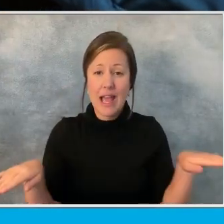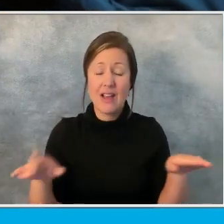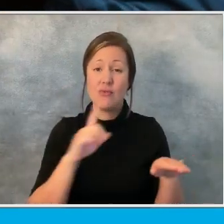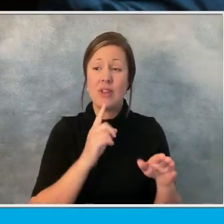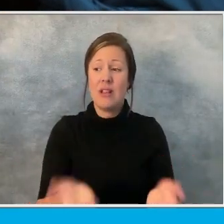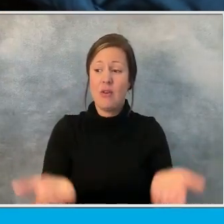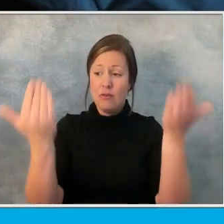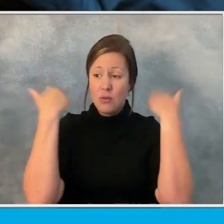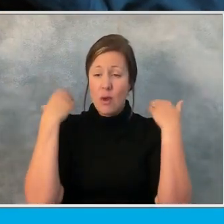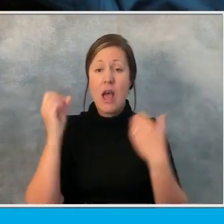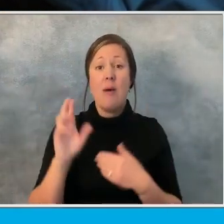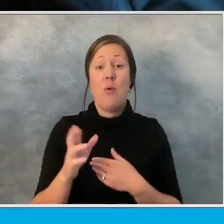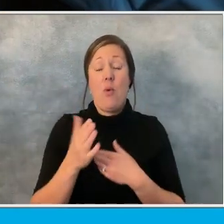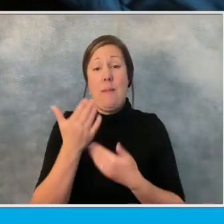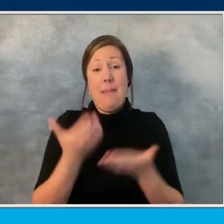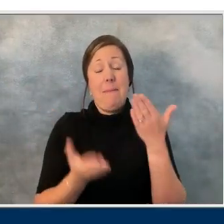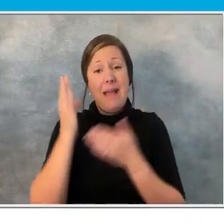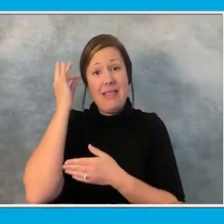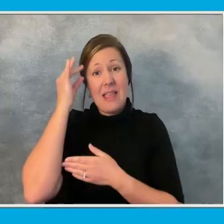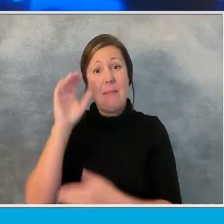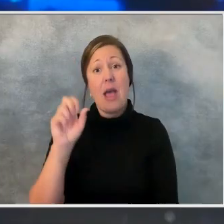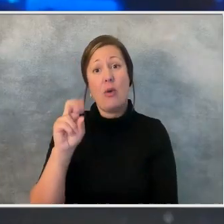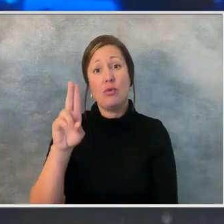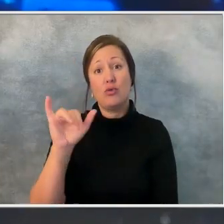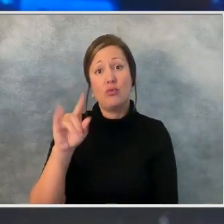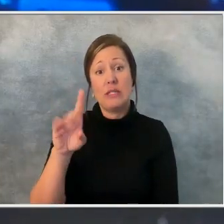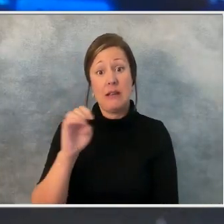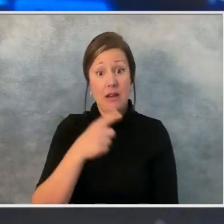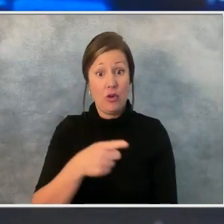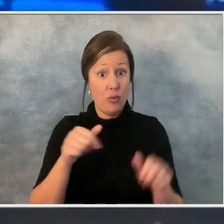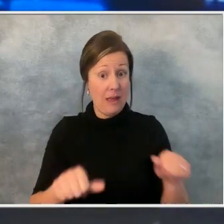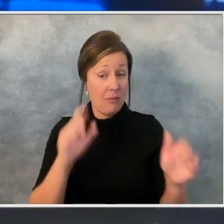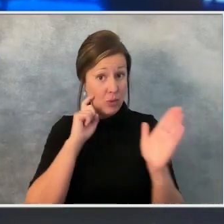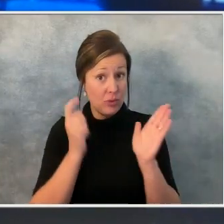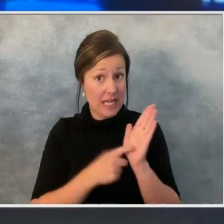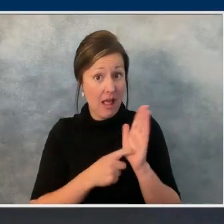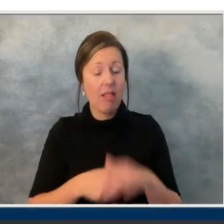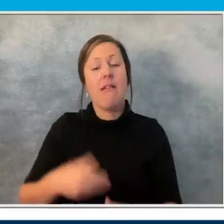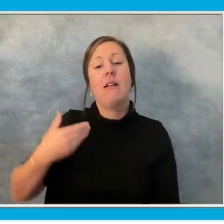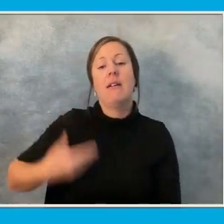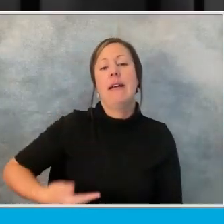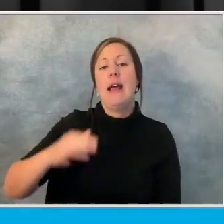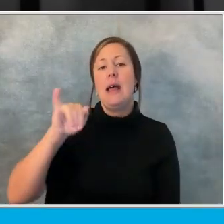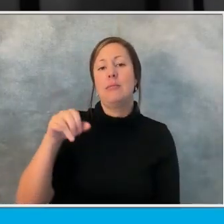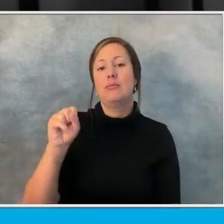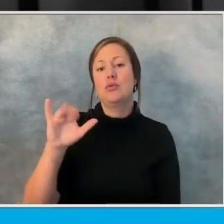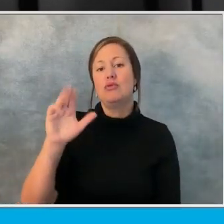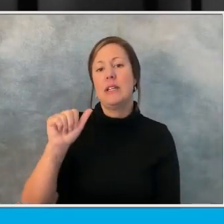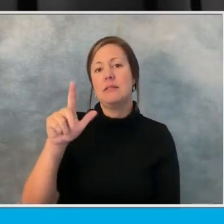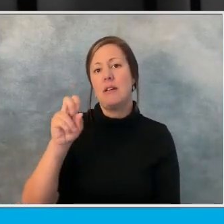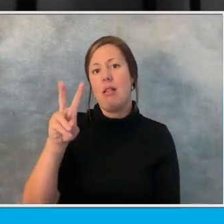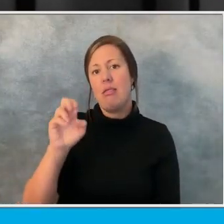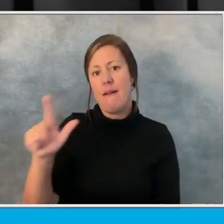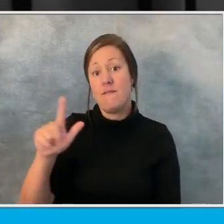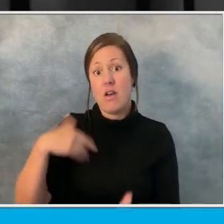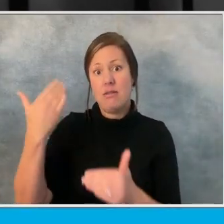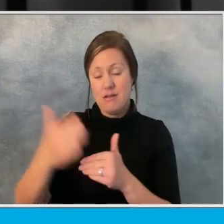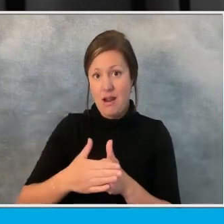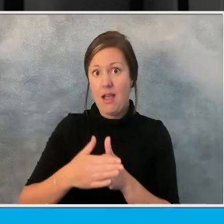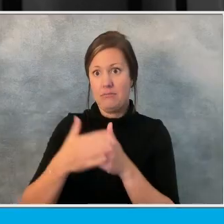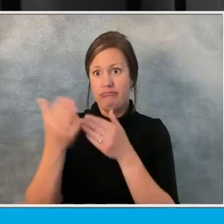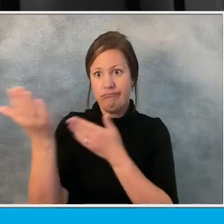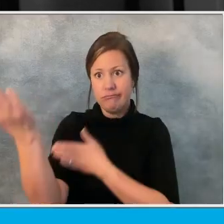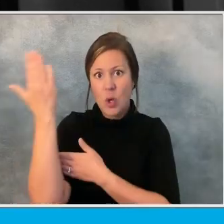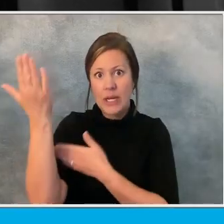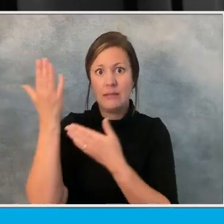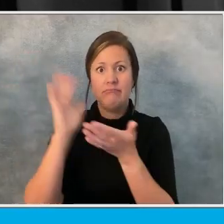even suicidal, would you be able to tell? I'm Jessica Lovell on the next Morning Medical Update. An open conversation bringing mental